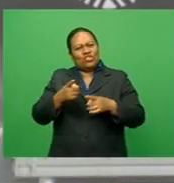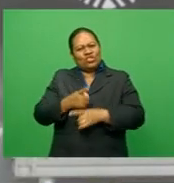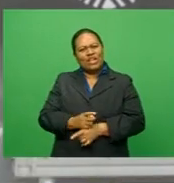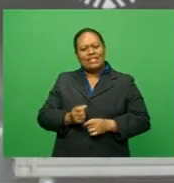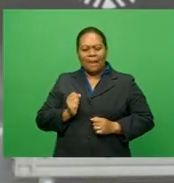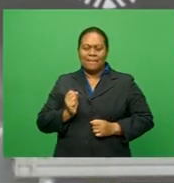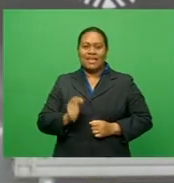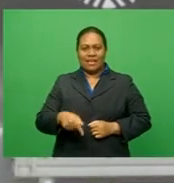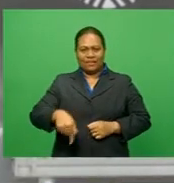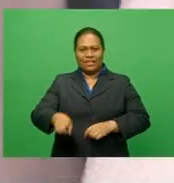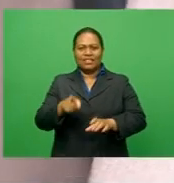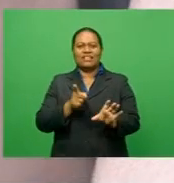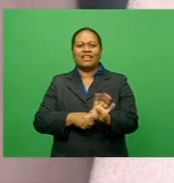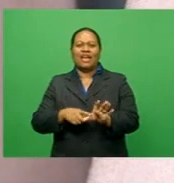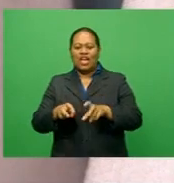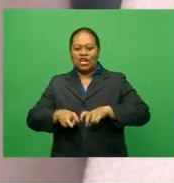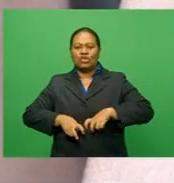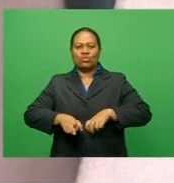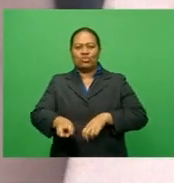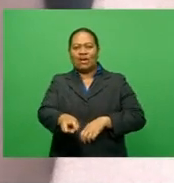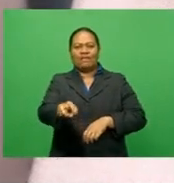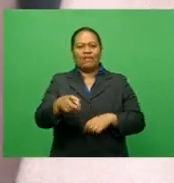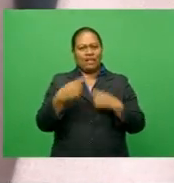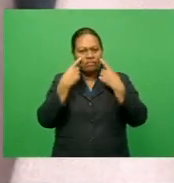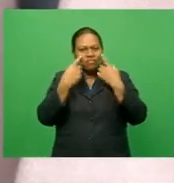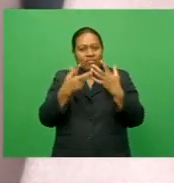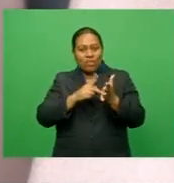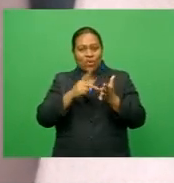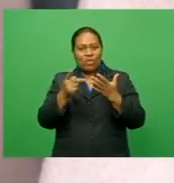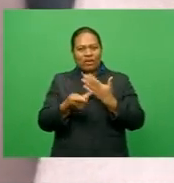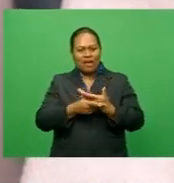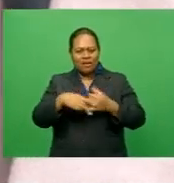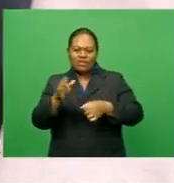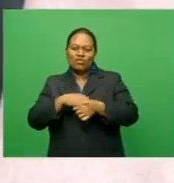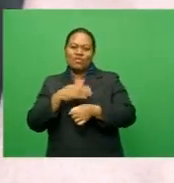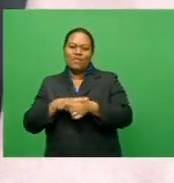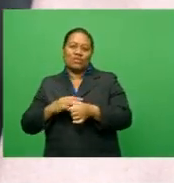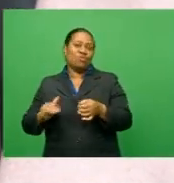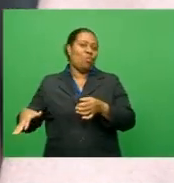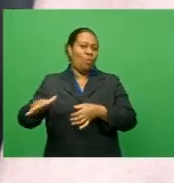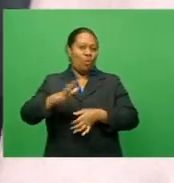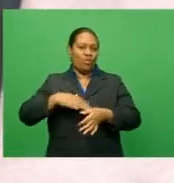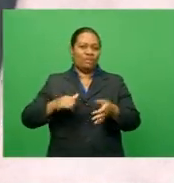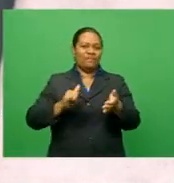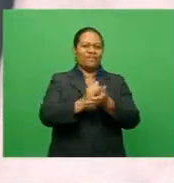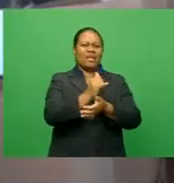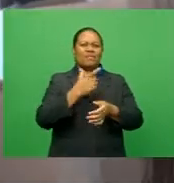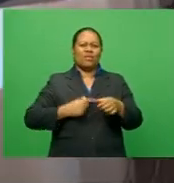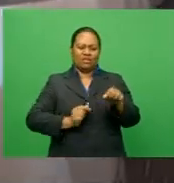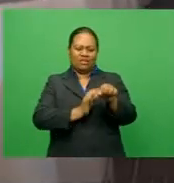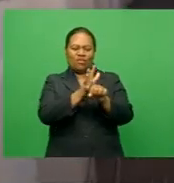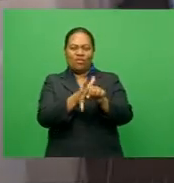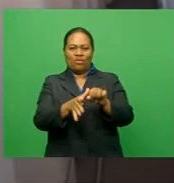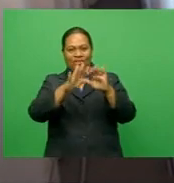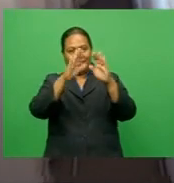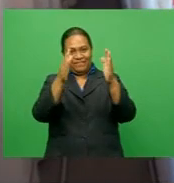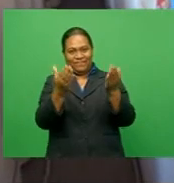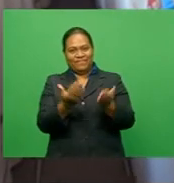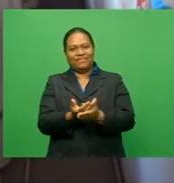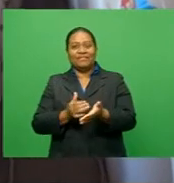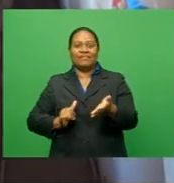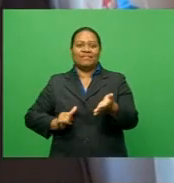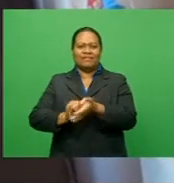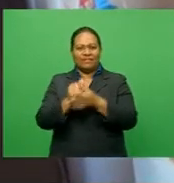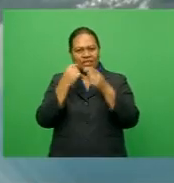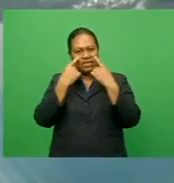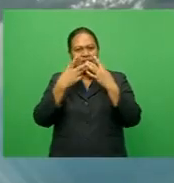the beginning of this year, and the Travel Ready program is designed to air travel in a COVID-19 world. The airline has